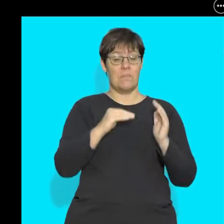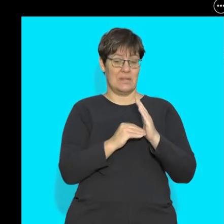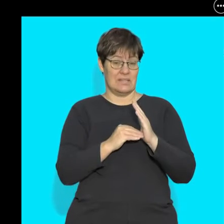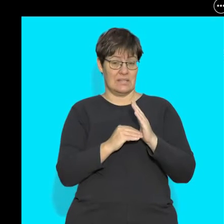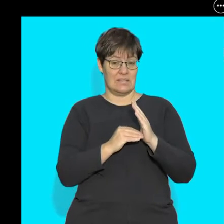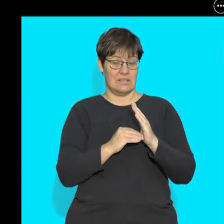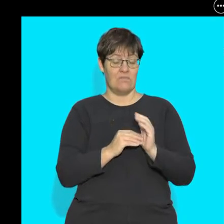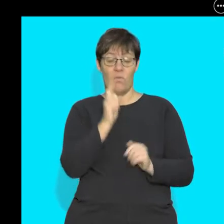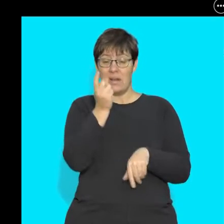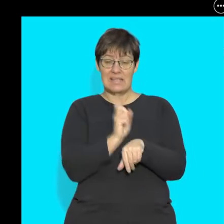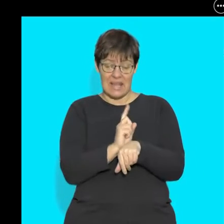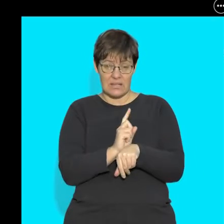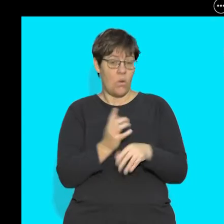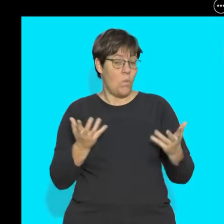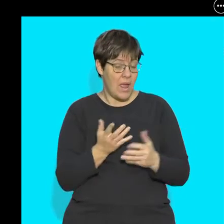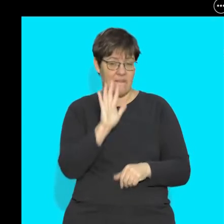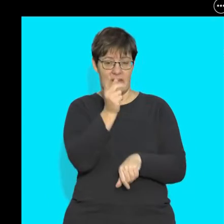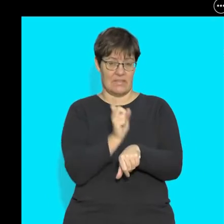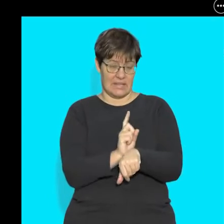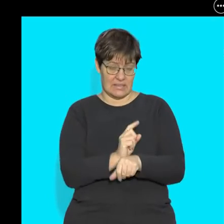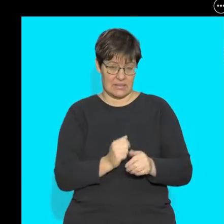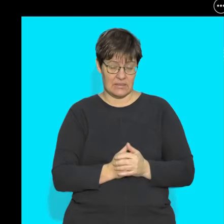per second at 5 seconds, okay?